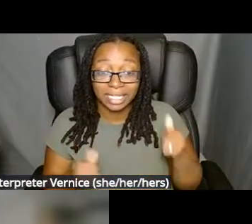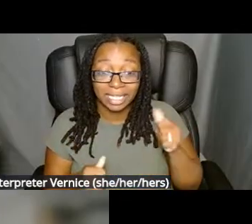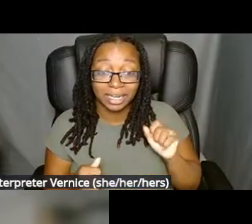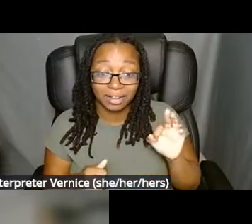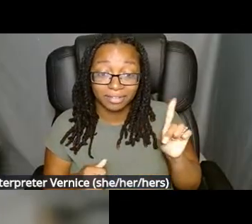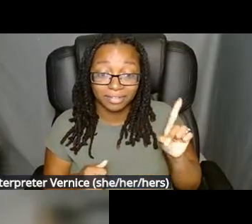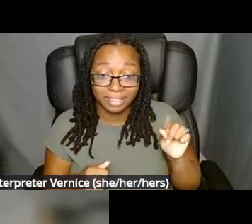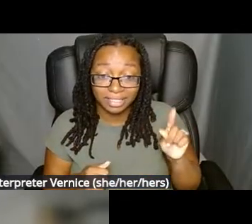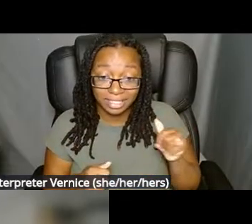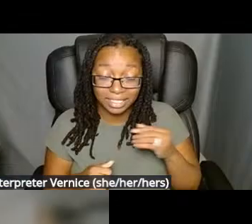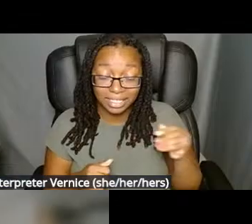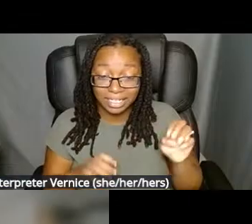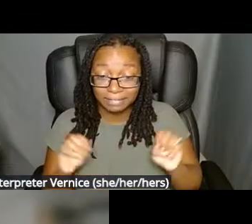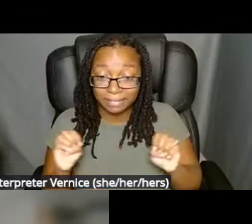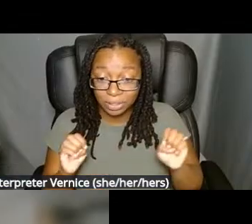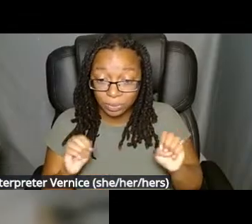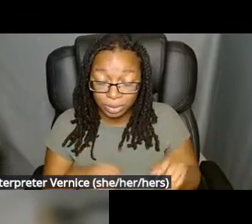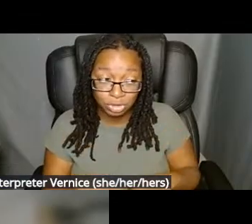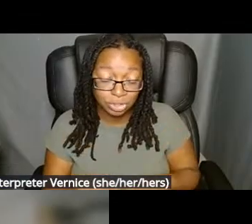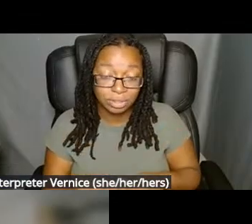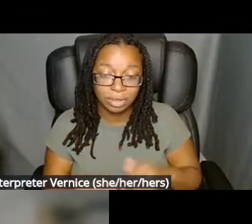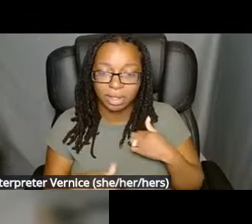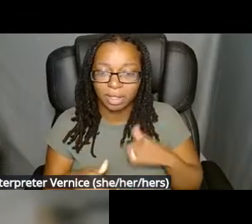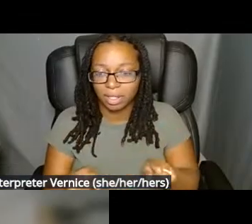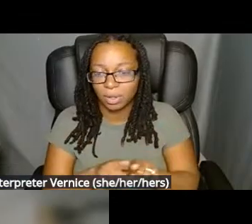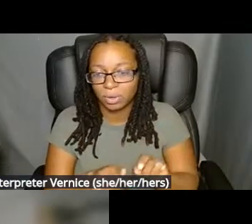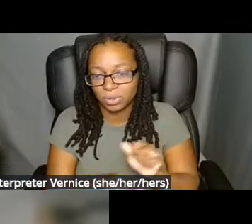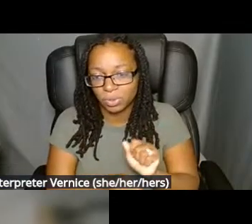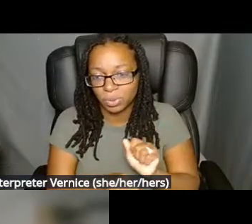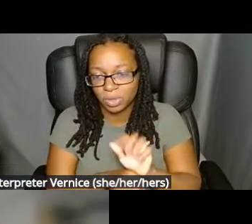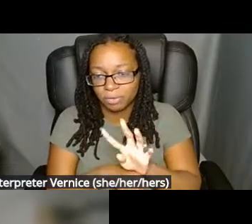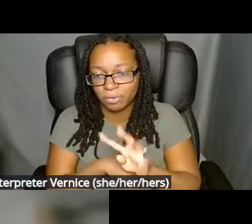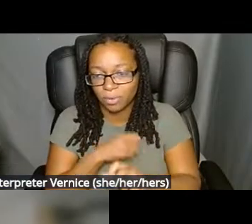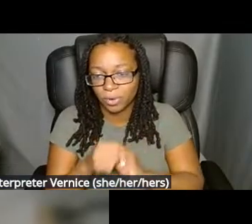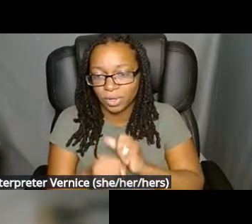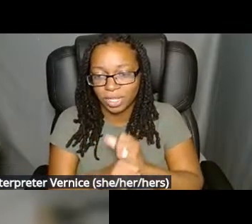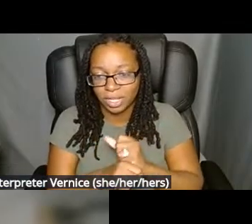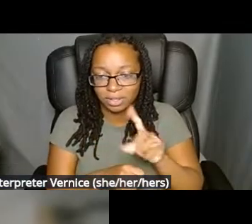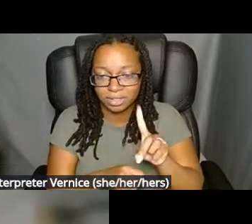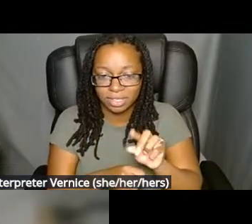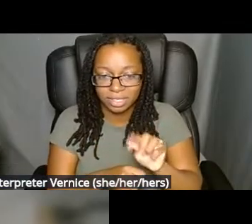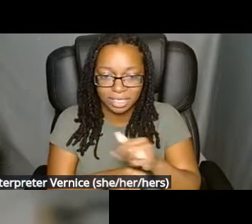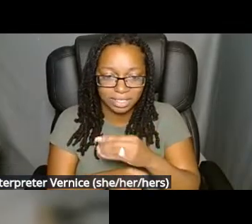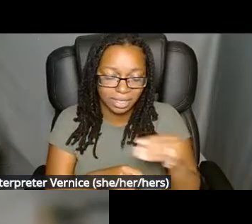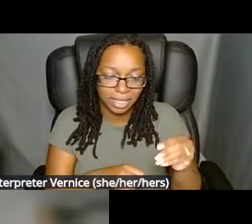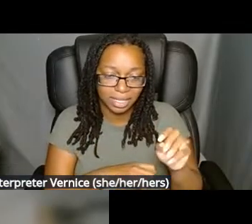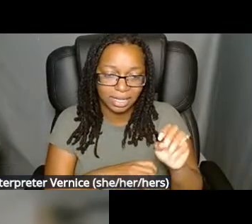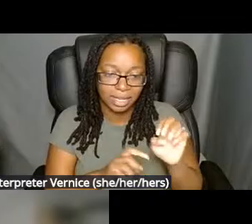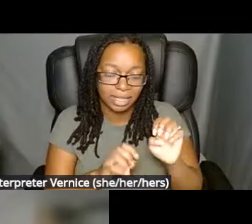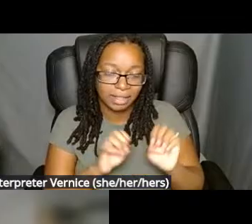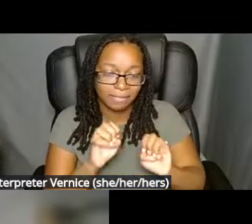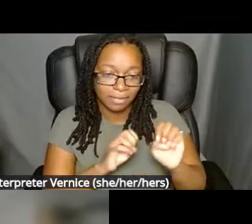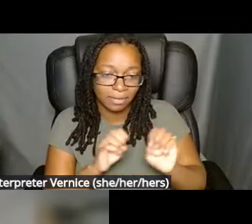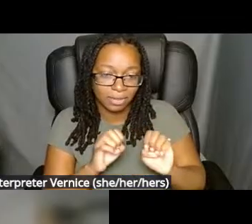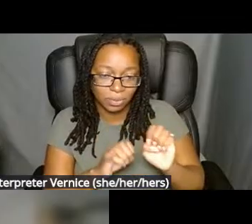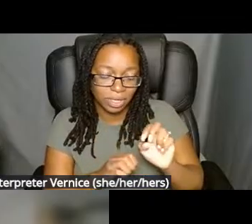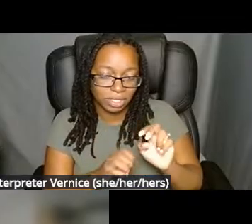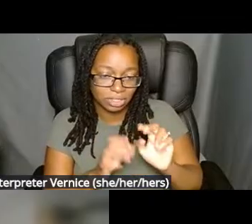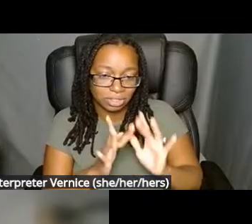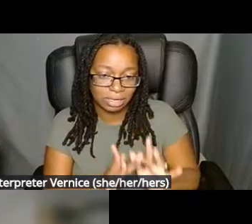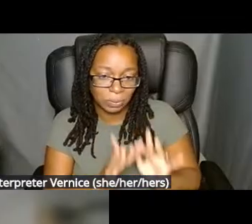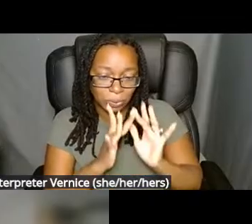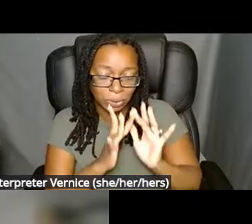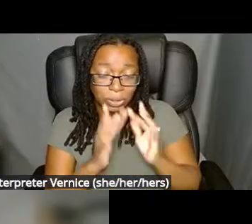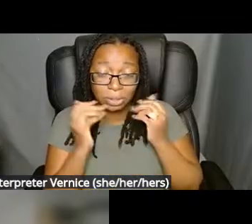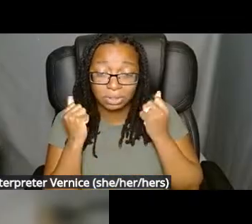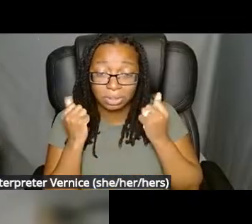also worked for like 4 years in a data and evaluation network. So a lot of neuroscience people,